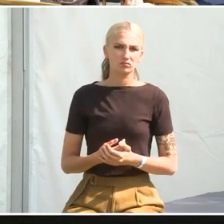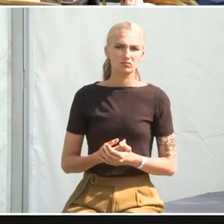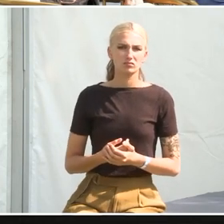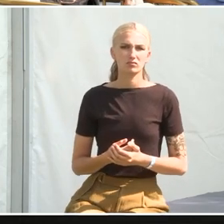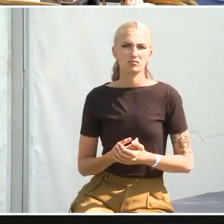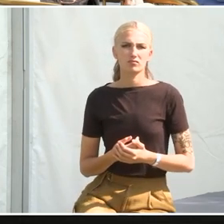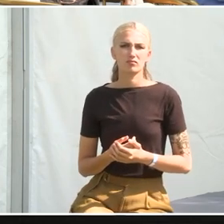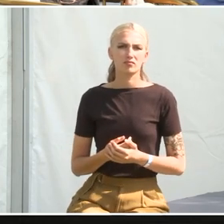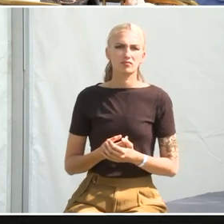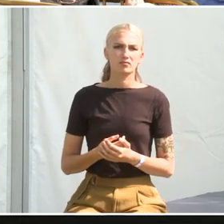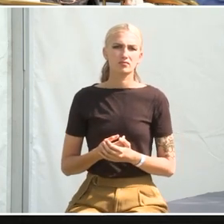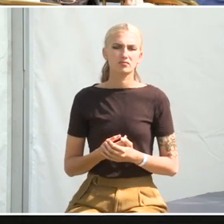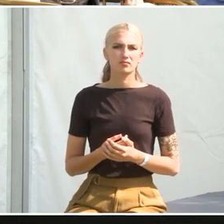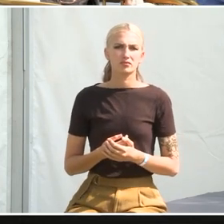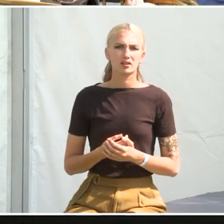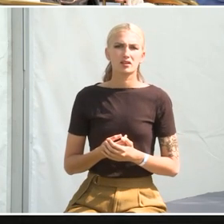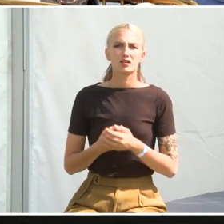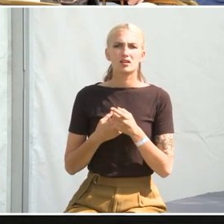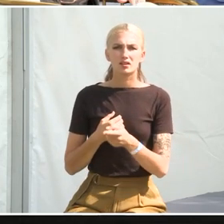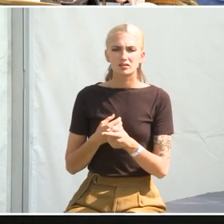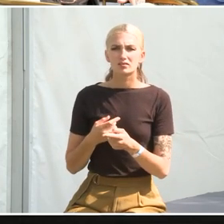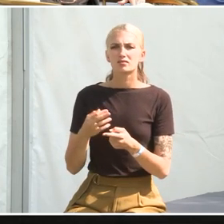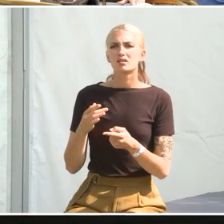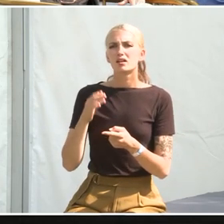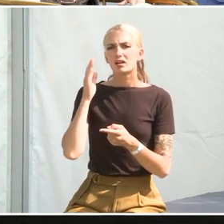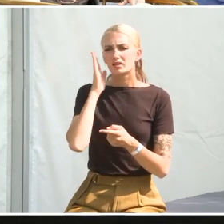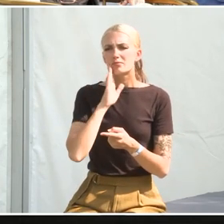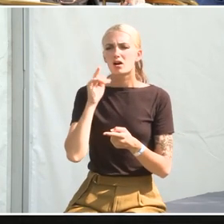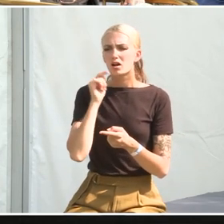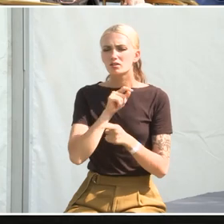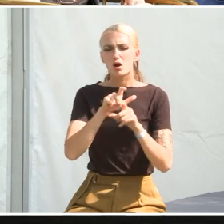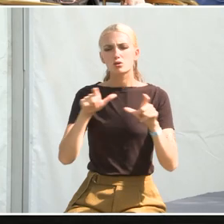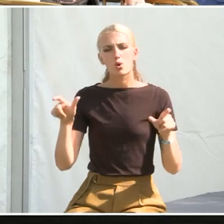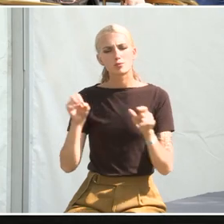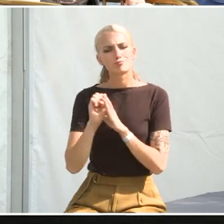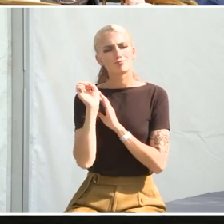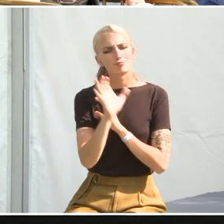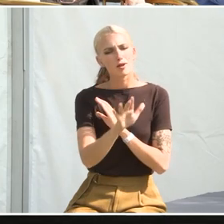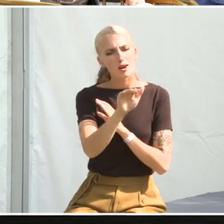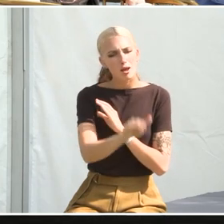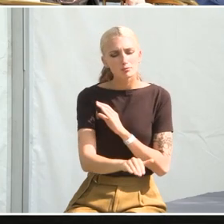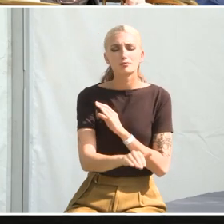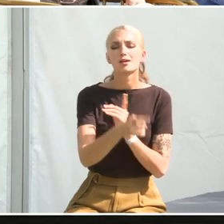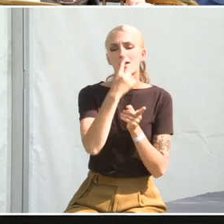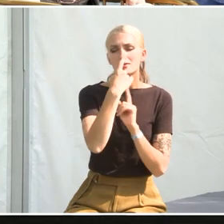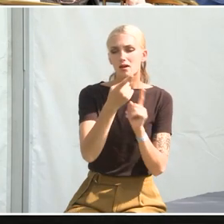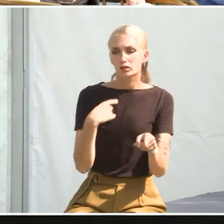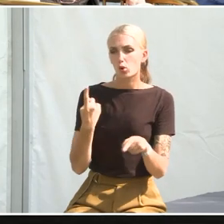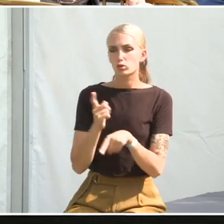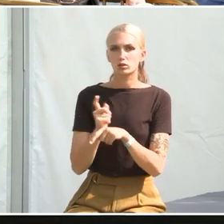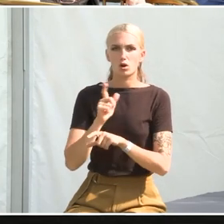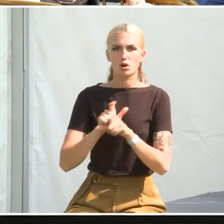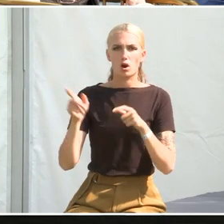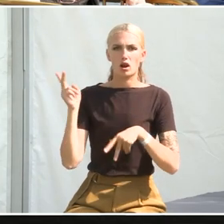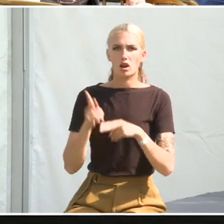into, like, you're living with your parents, going to school, they drop you off to school, you come back, and then suddenly you graduate and you need to